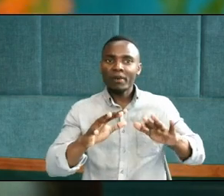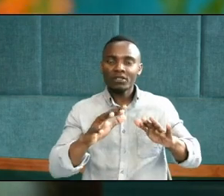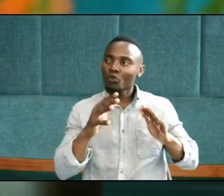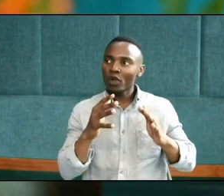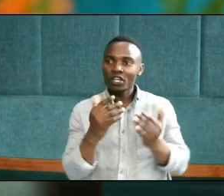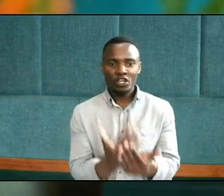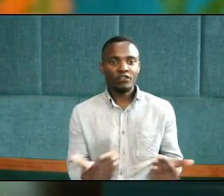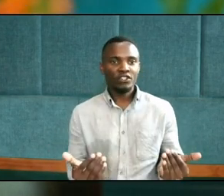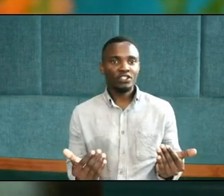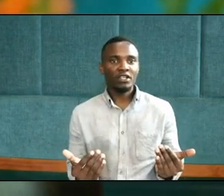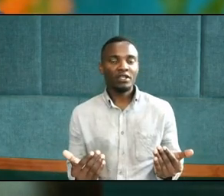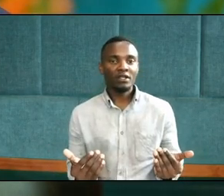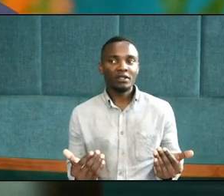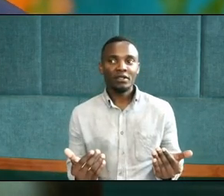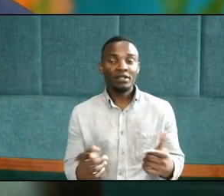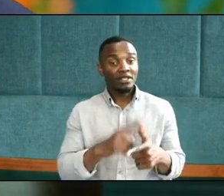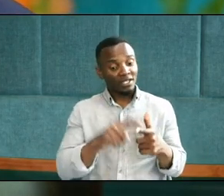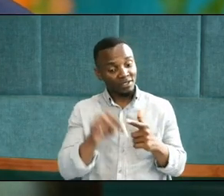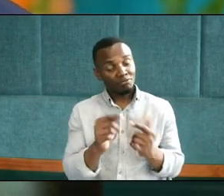they were supposed to have children.